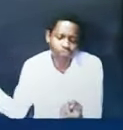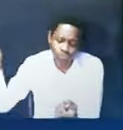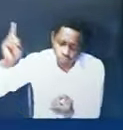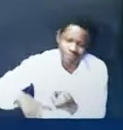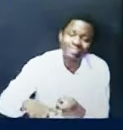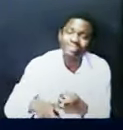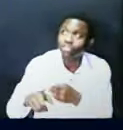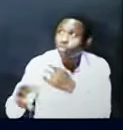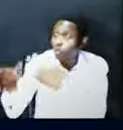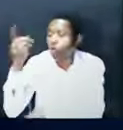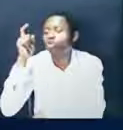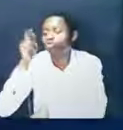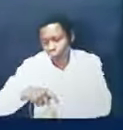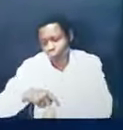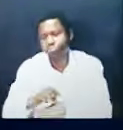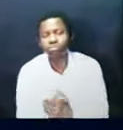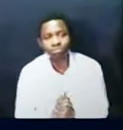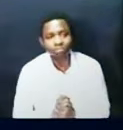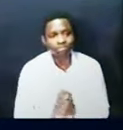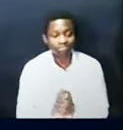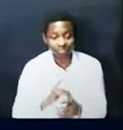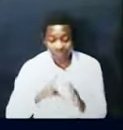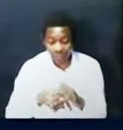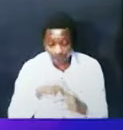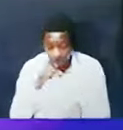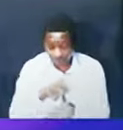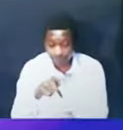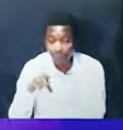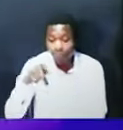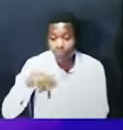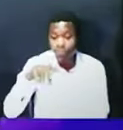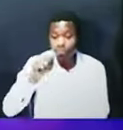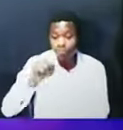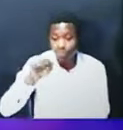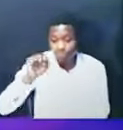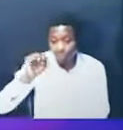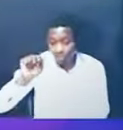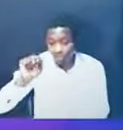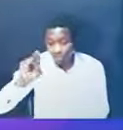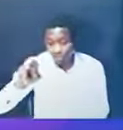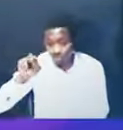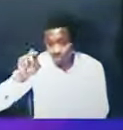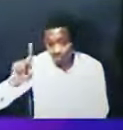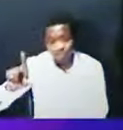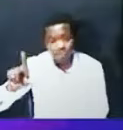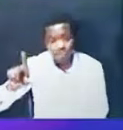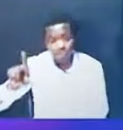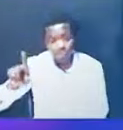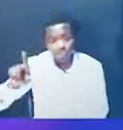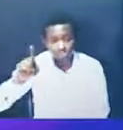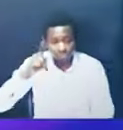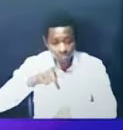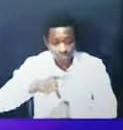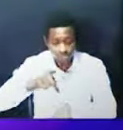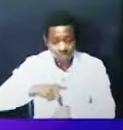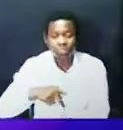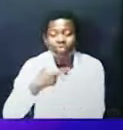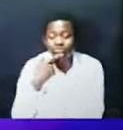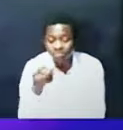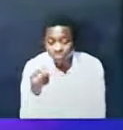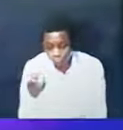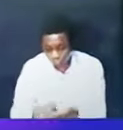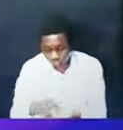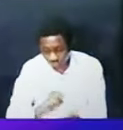onyame ahye no. Now Paul writes in Galatians 4 verse 1. I want you to pay attention to these ones. Ah, it's my